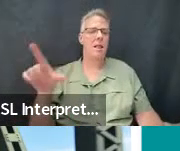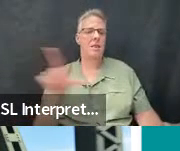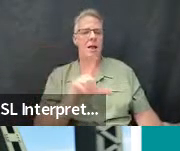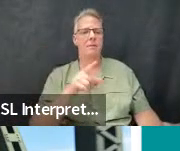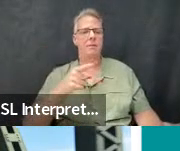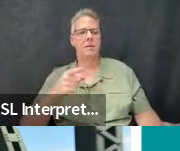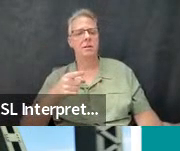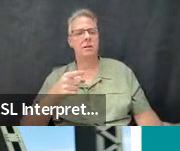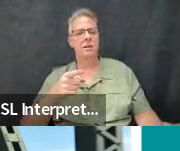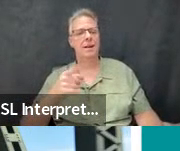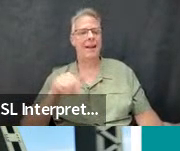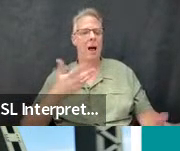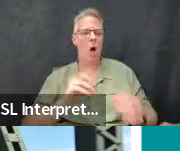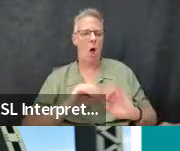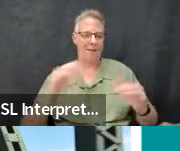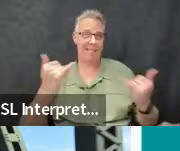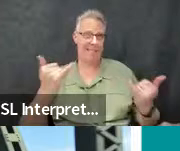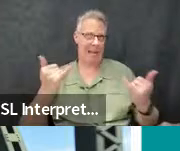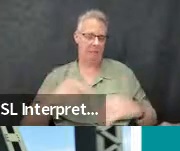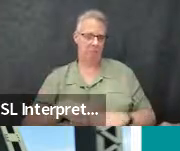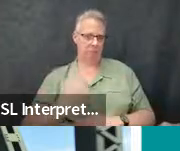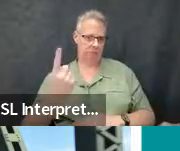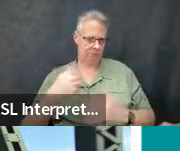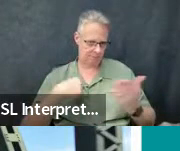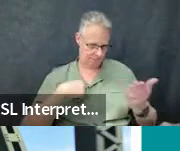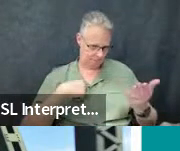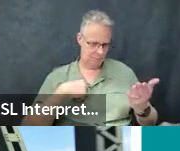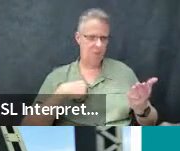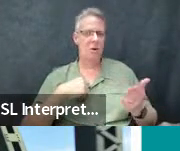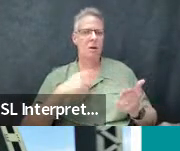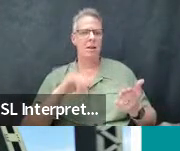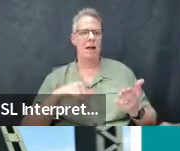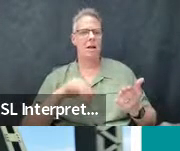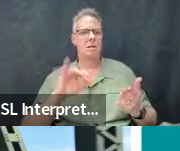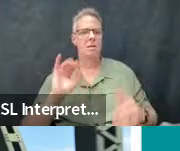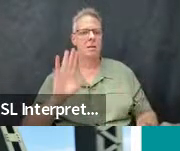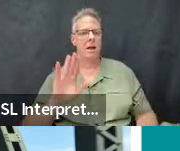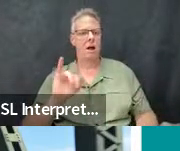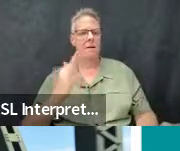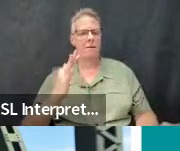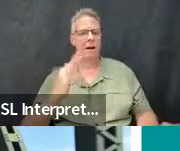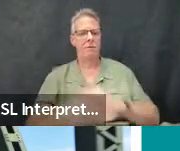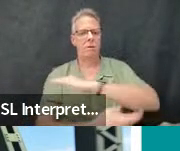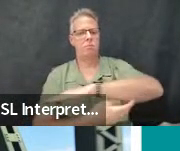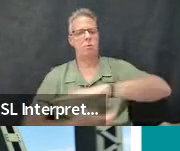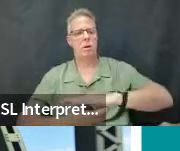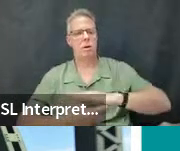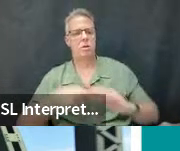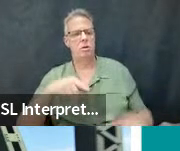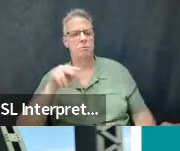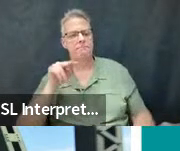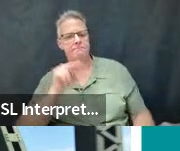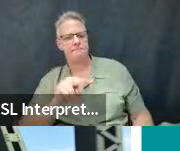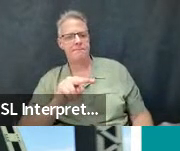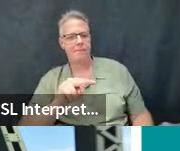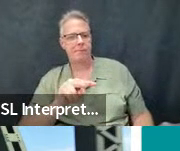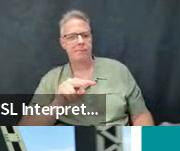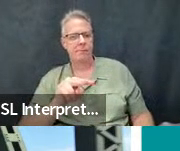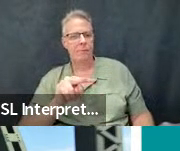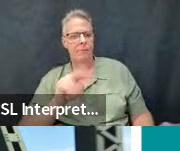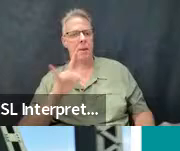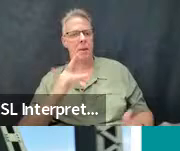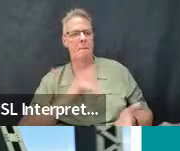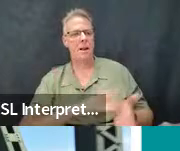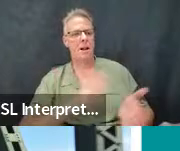is obviously today's current condition of what the Interstate Bridge looks like from that vantage point. The